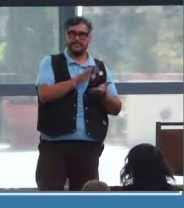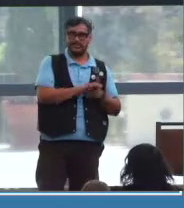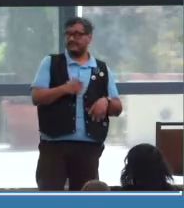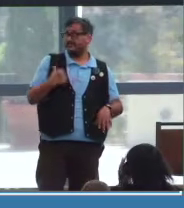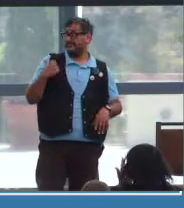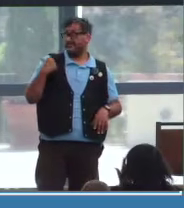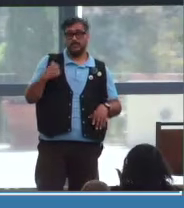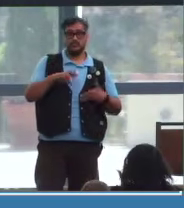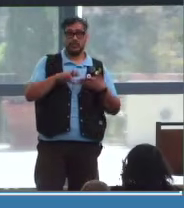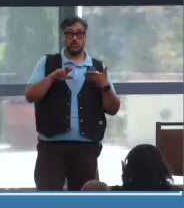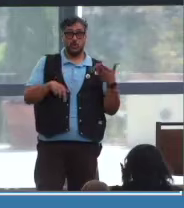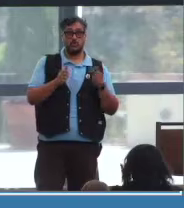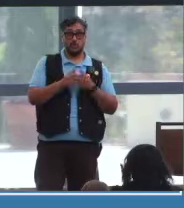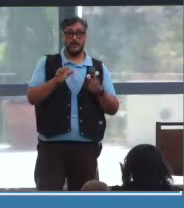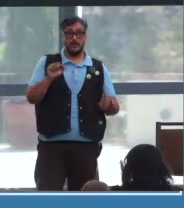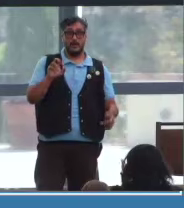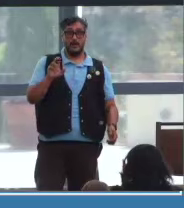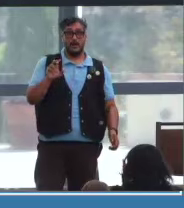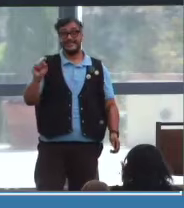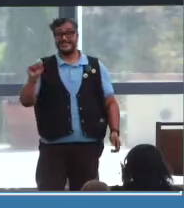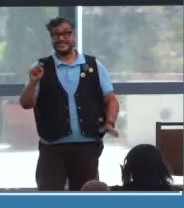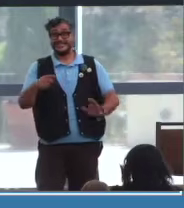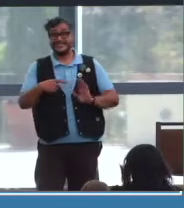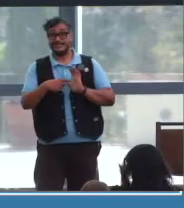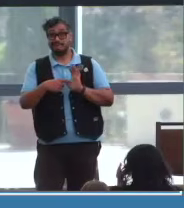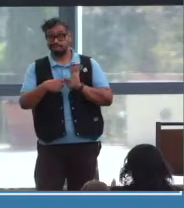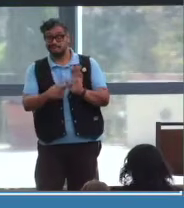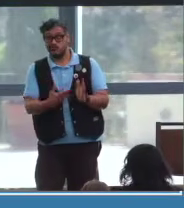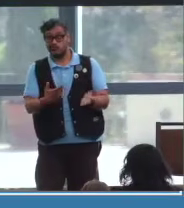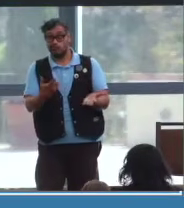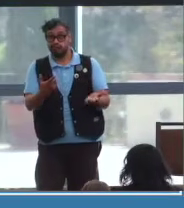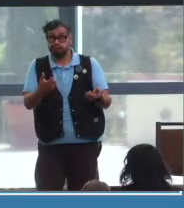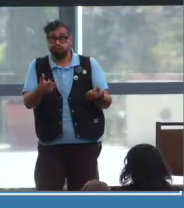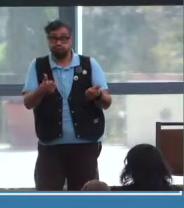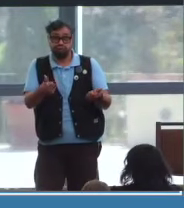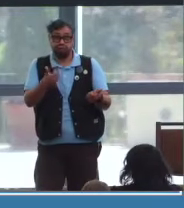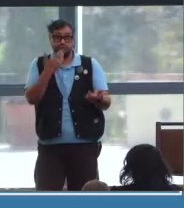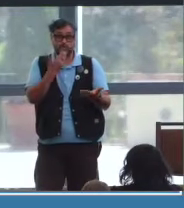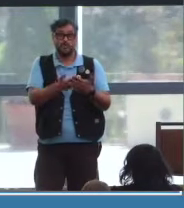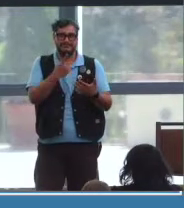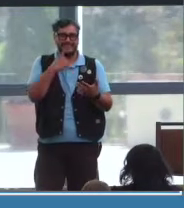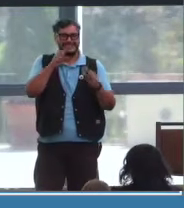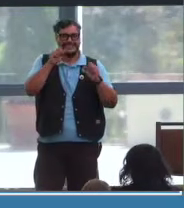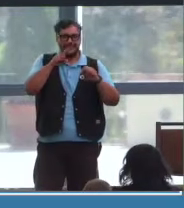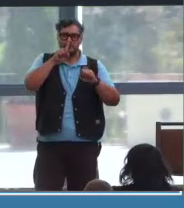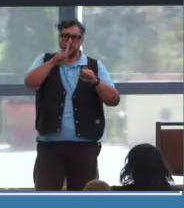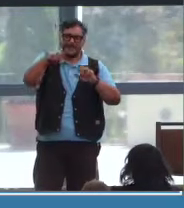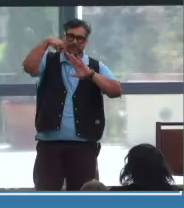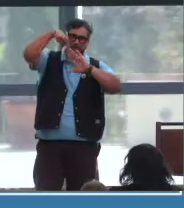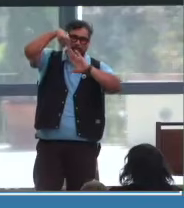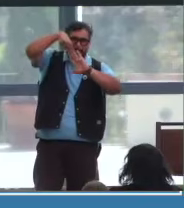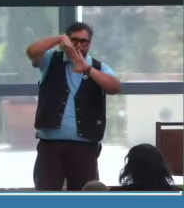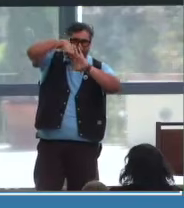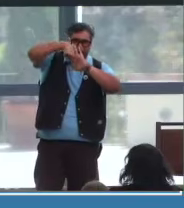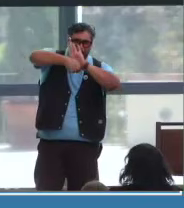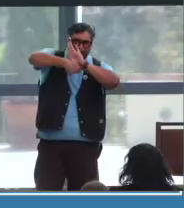early results with CAR T cell therapy have shown so much promise because they actually can go into the deep tissues and remove those